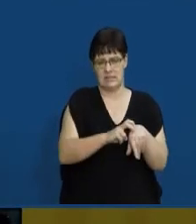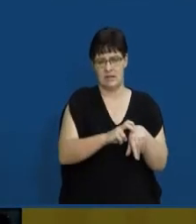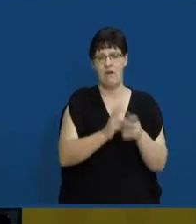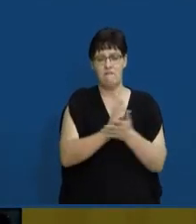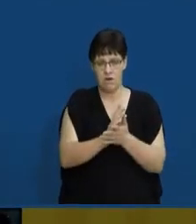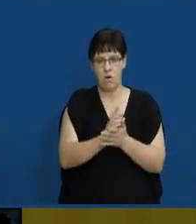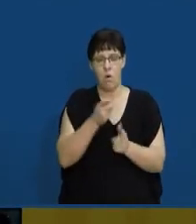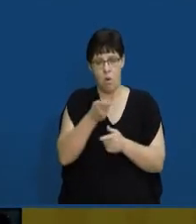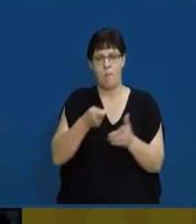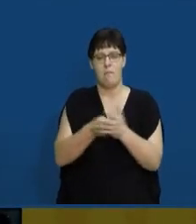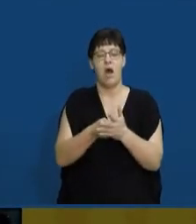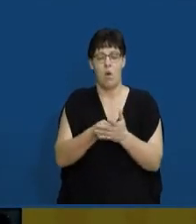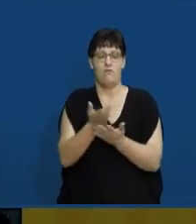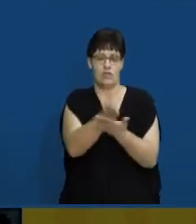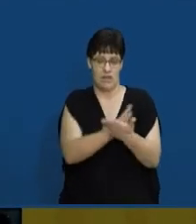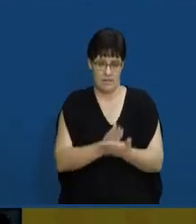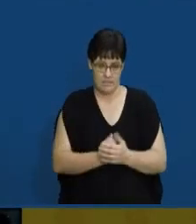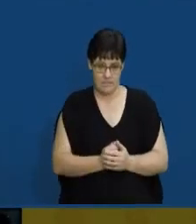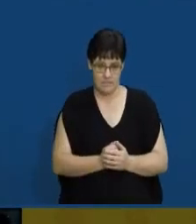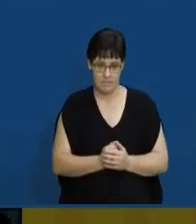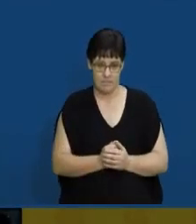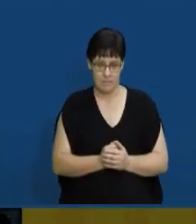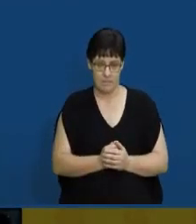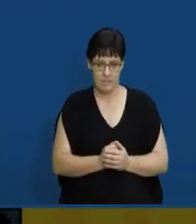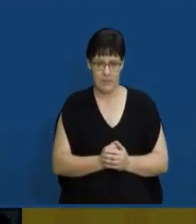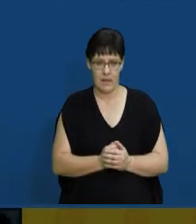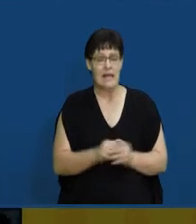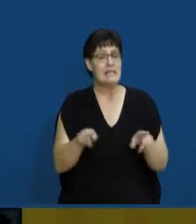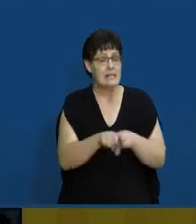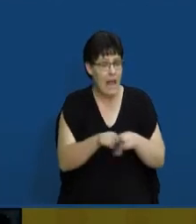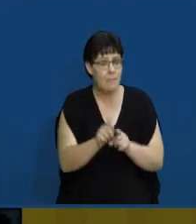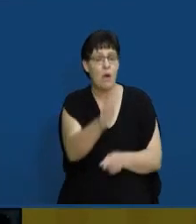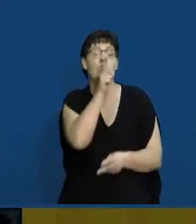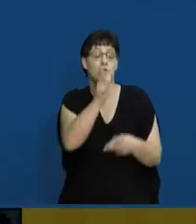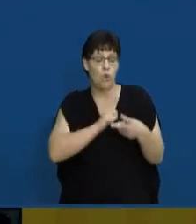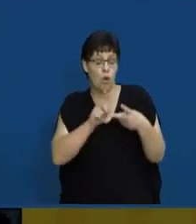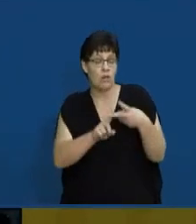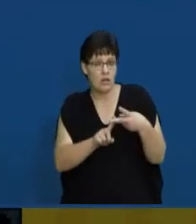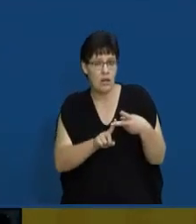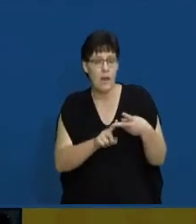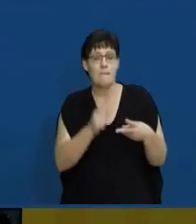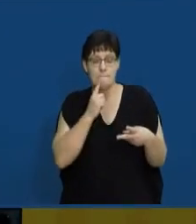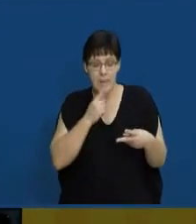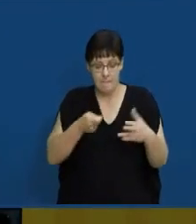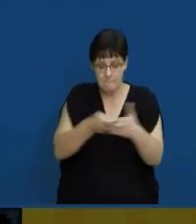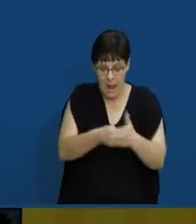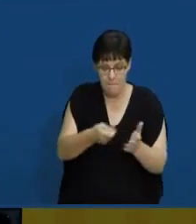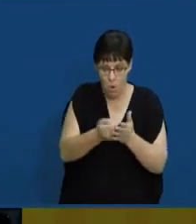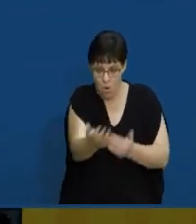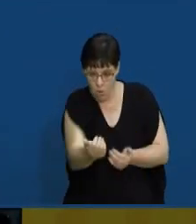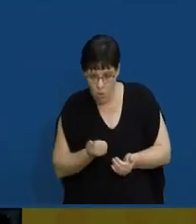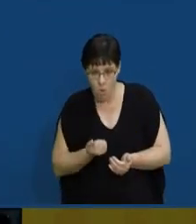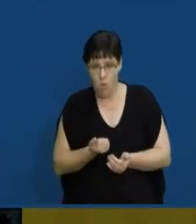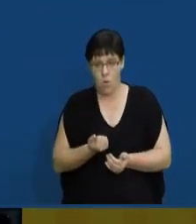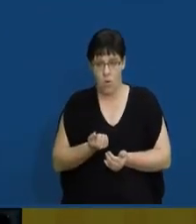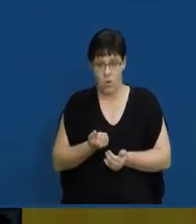buyback of our shares. Right, now, you were also told that you bought back some shares. I think